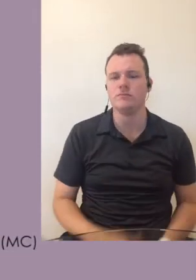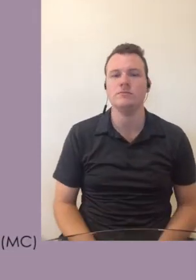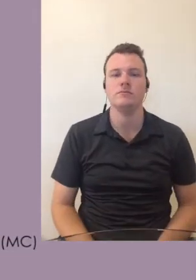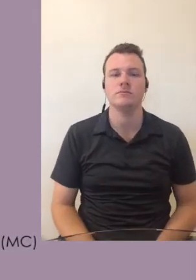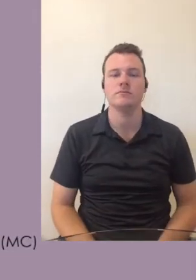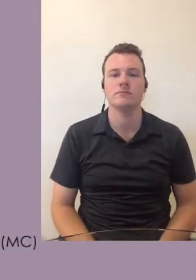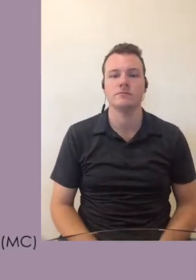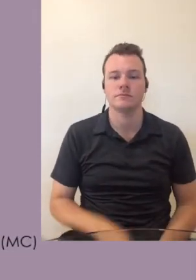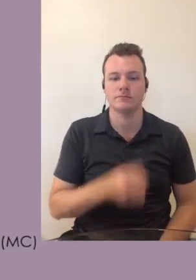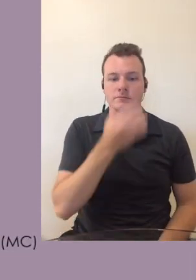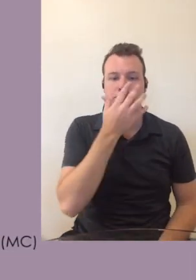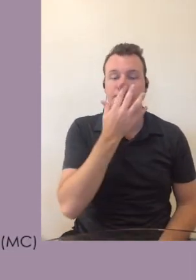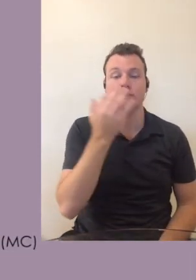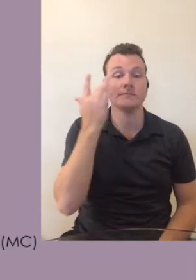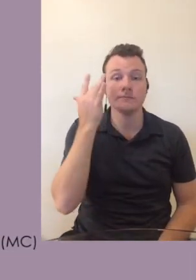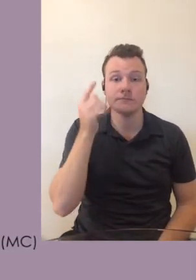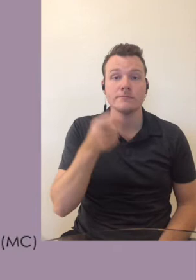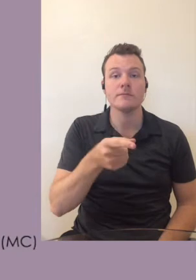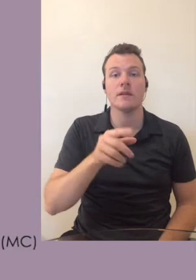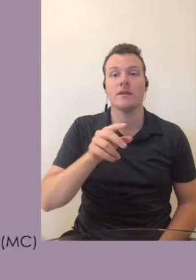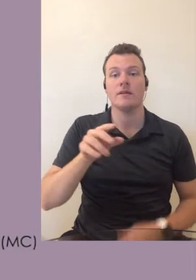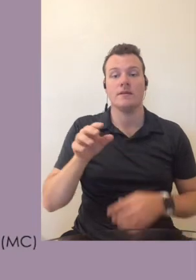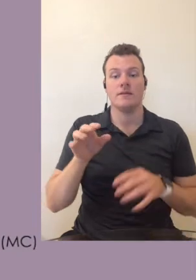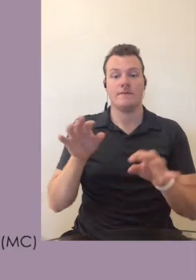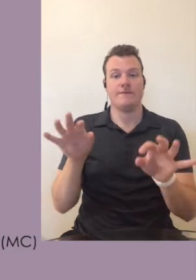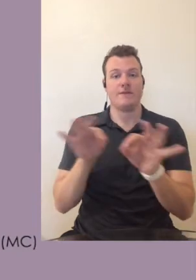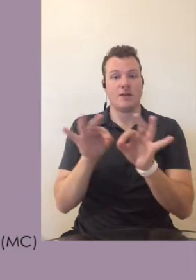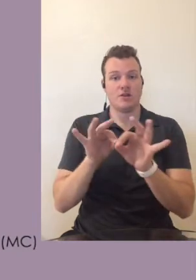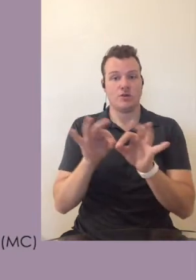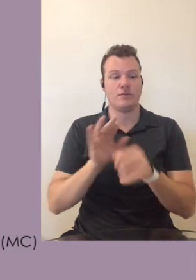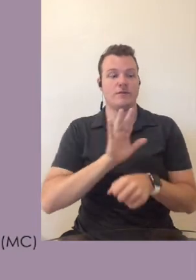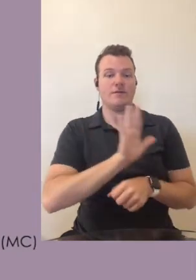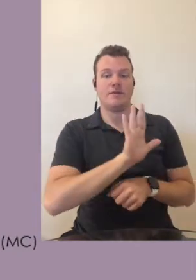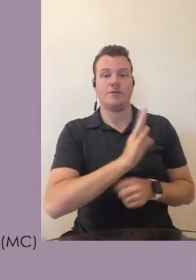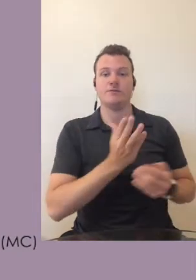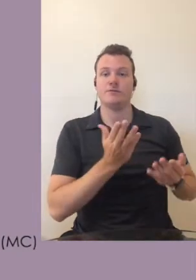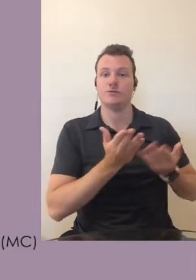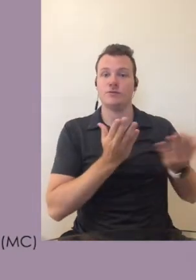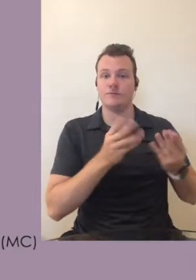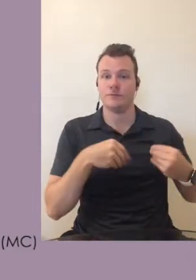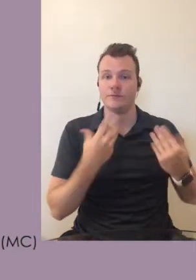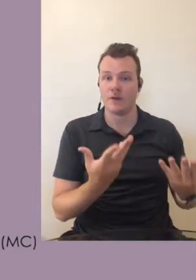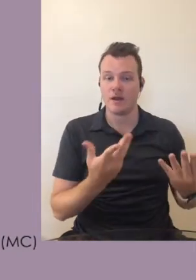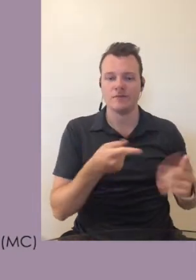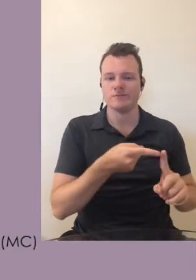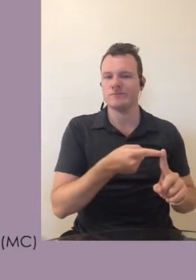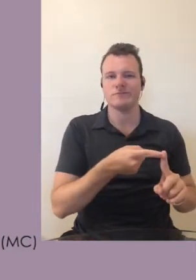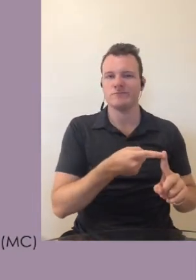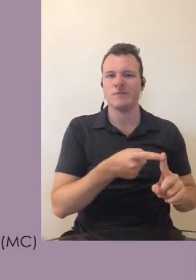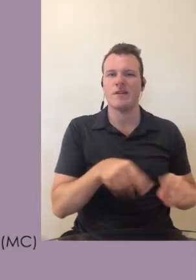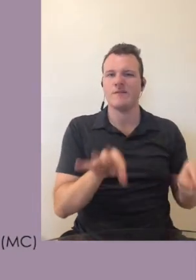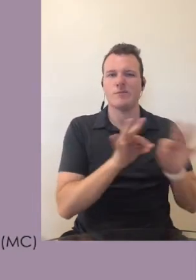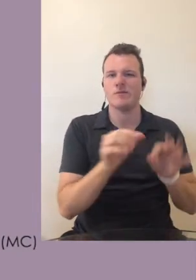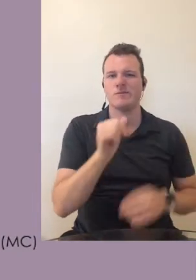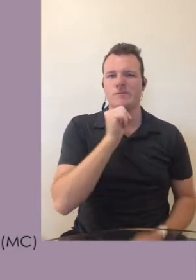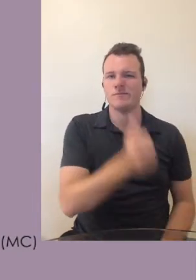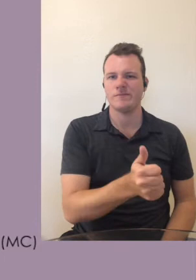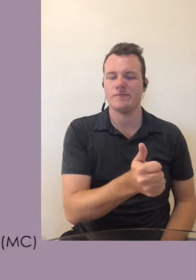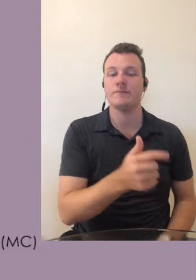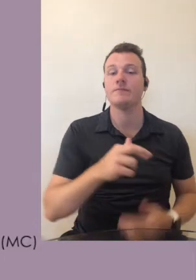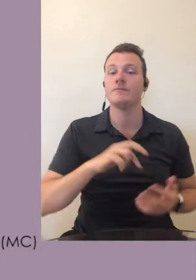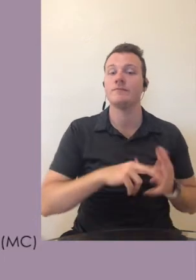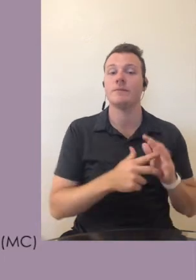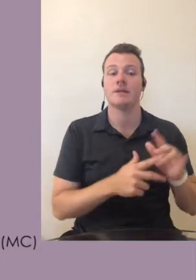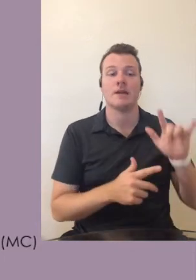It's because the value that's associated with their services that they provide is not very good. So